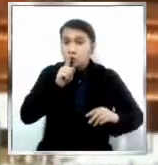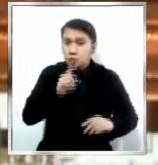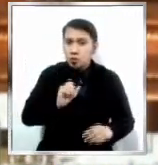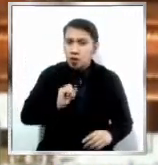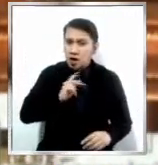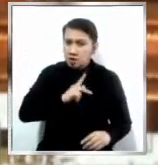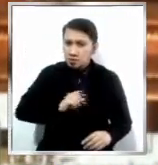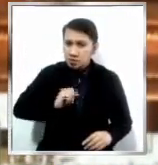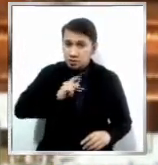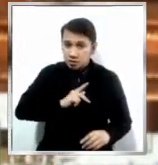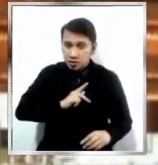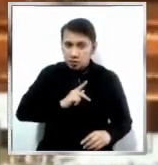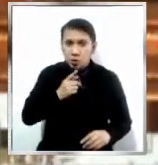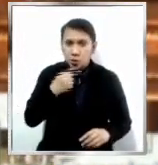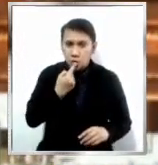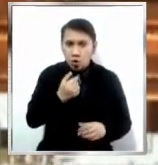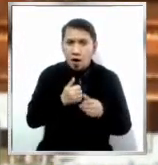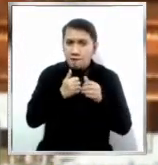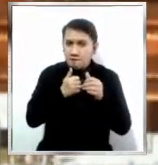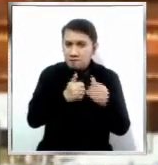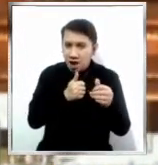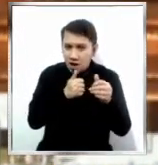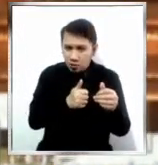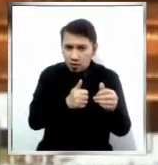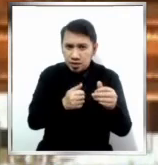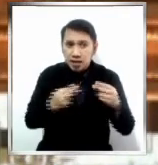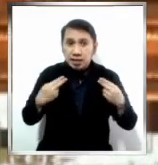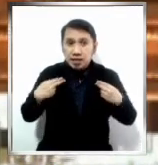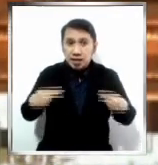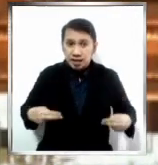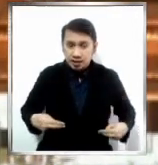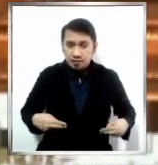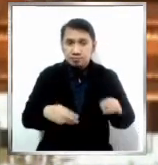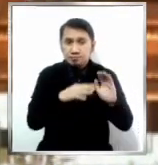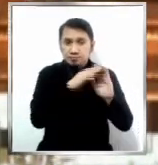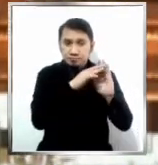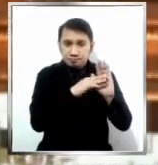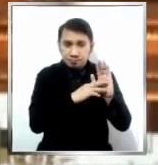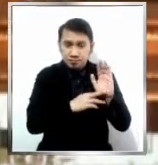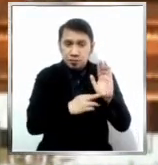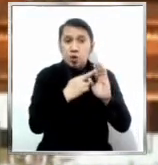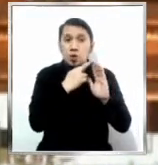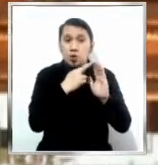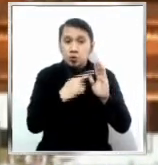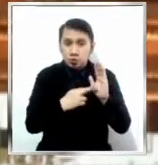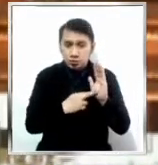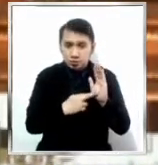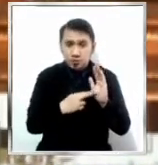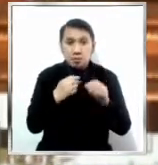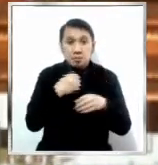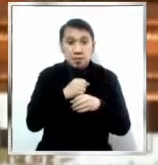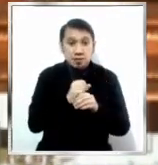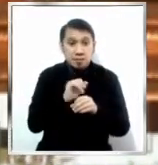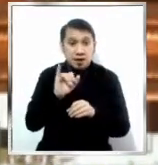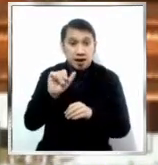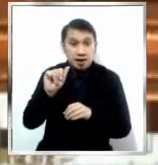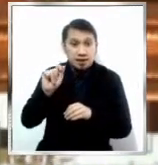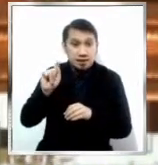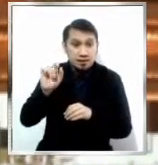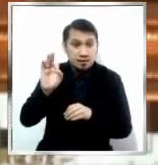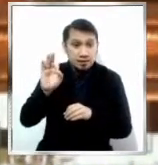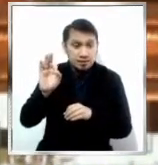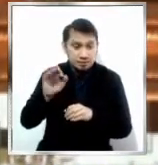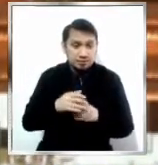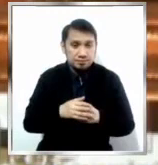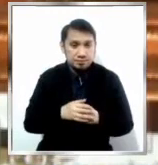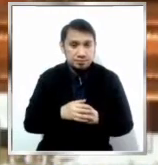who are following the minimum health protocols set by the IATF. Ganito yun.